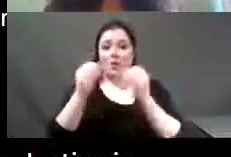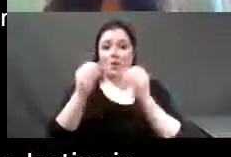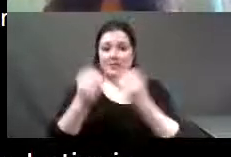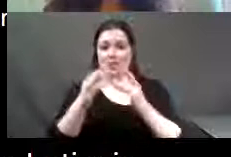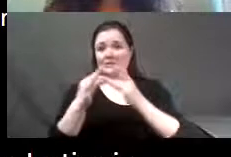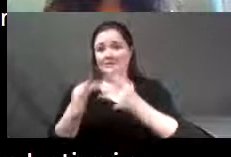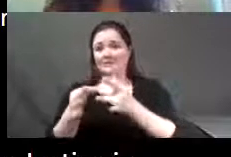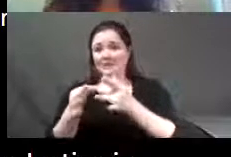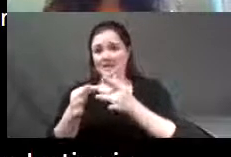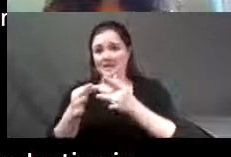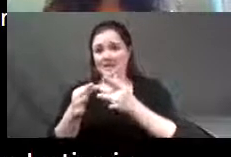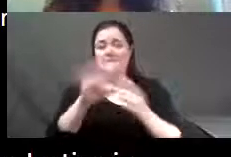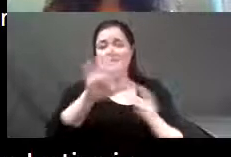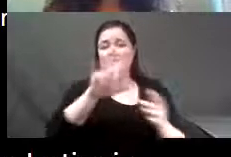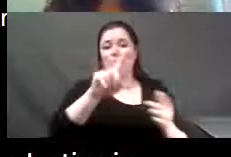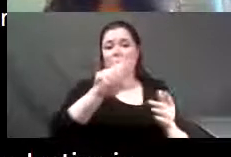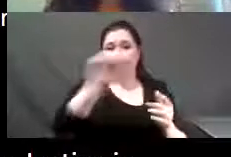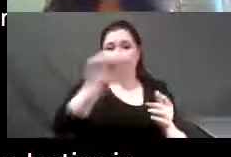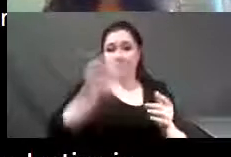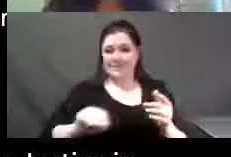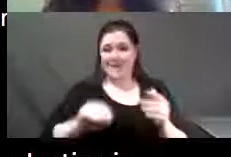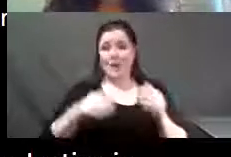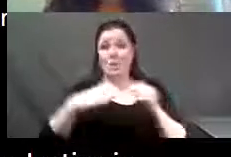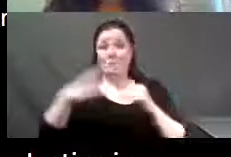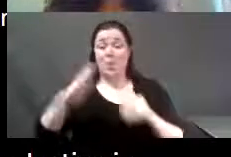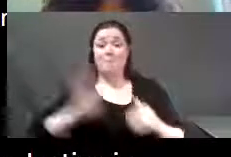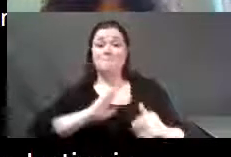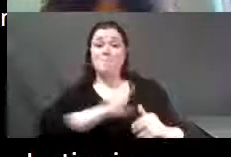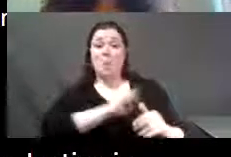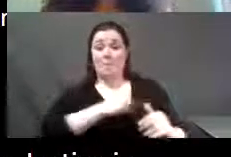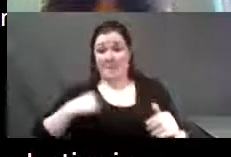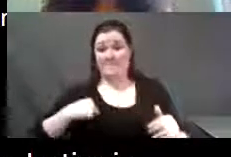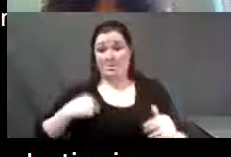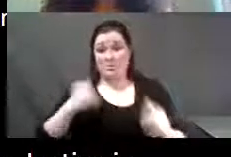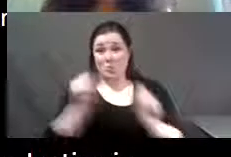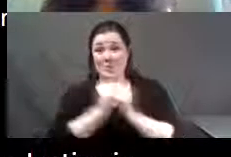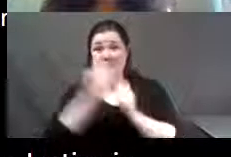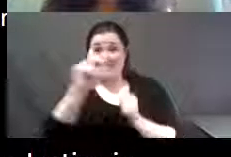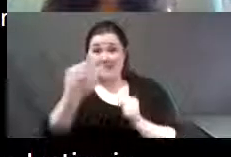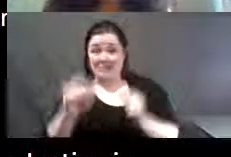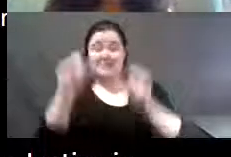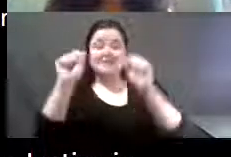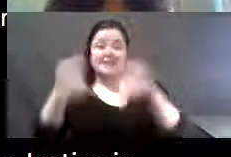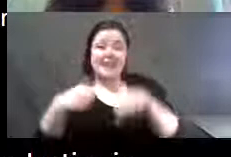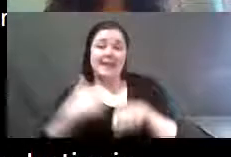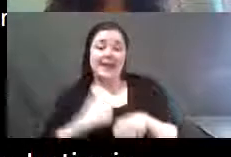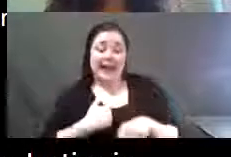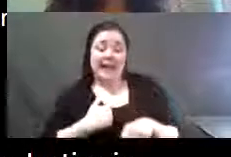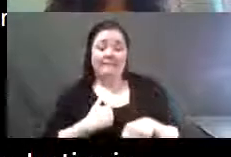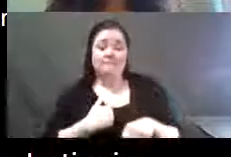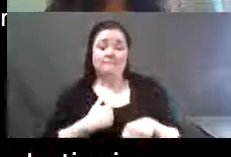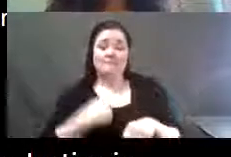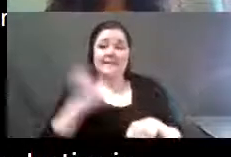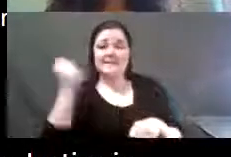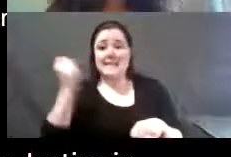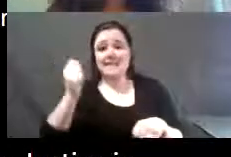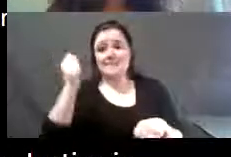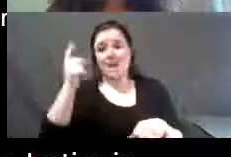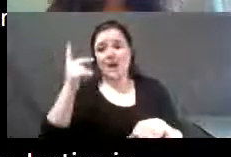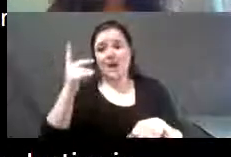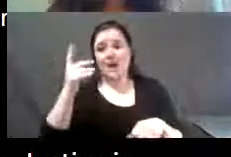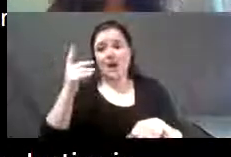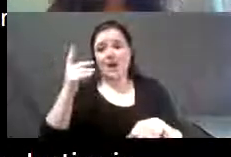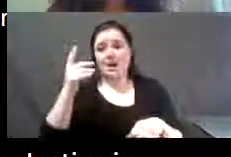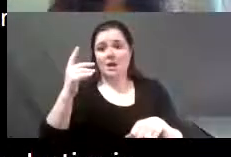51% or more board members that have disabilities could gain access to testify and